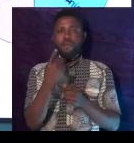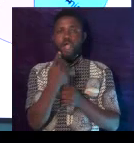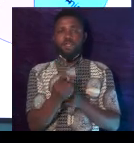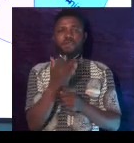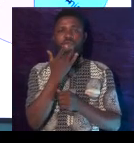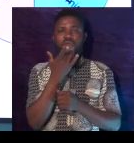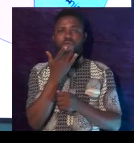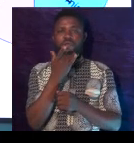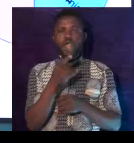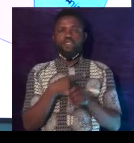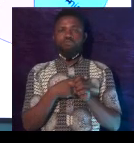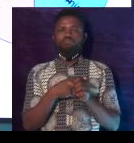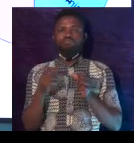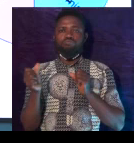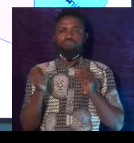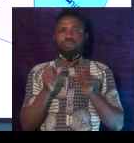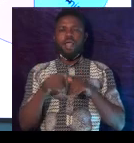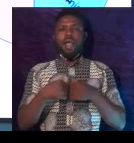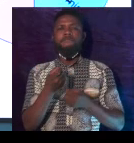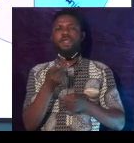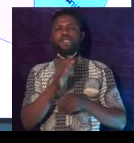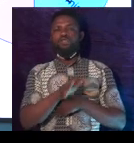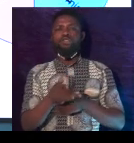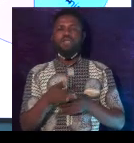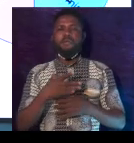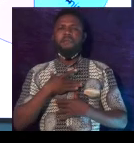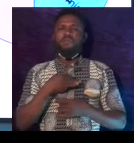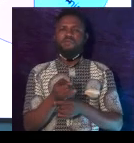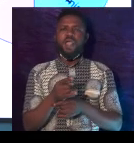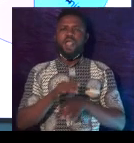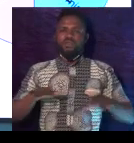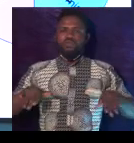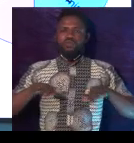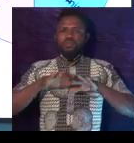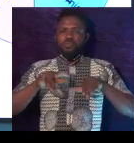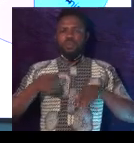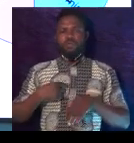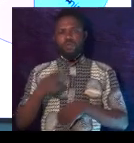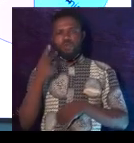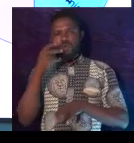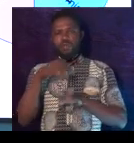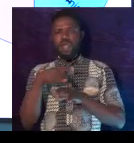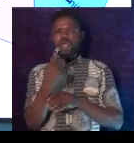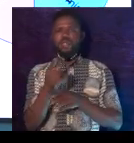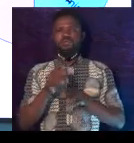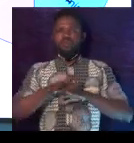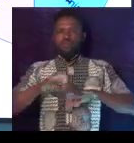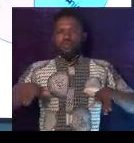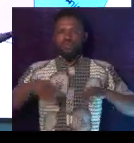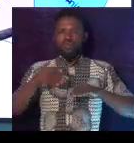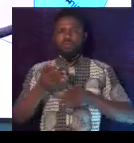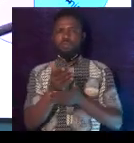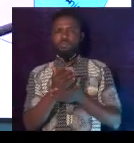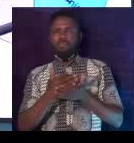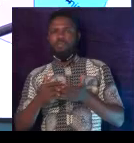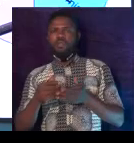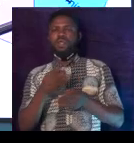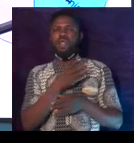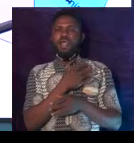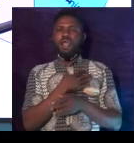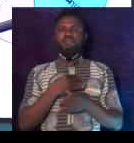sport anyway. Now, how many children prefer swimming? Now, we look for the swimming pie. It's this